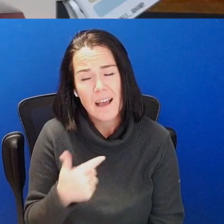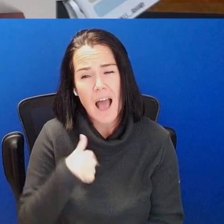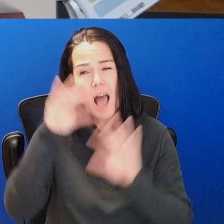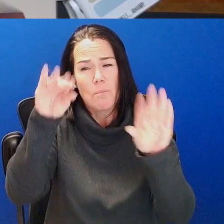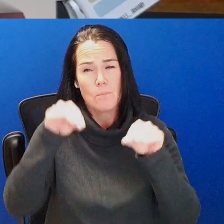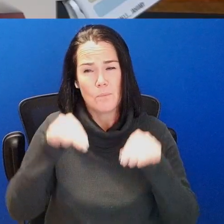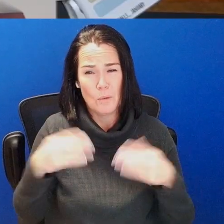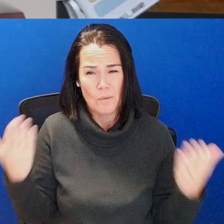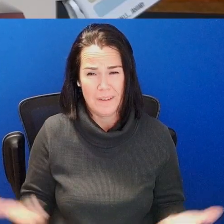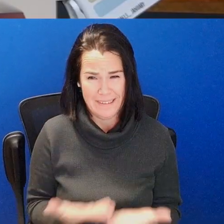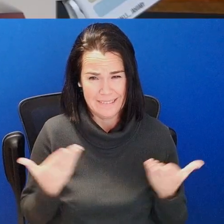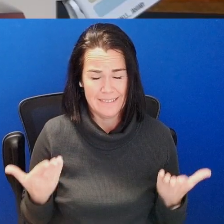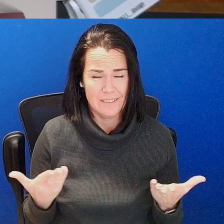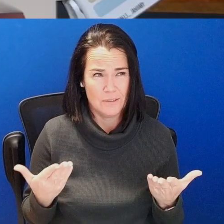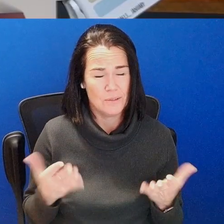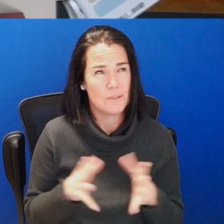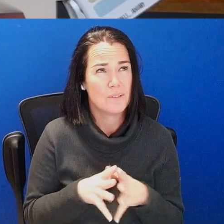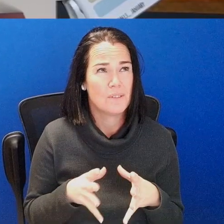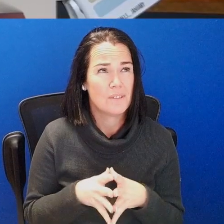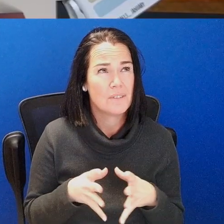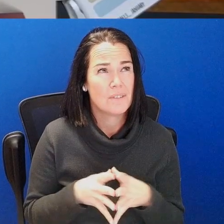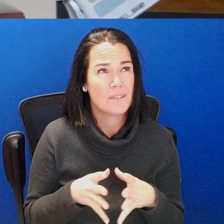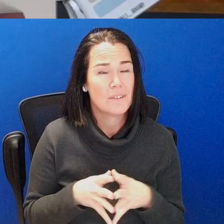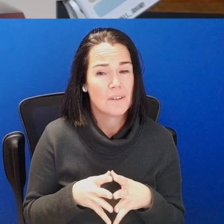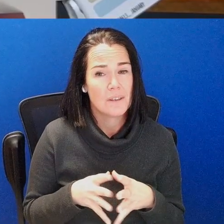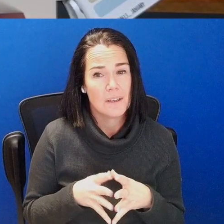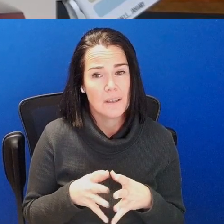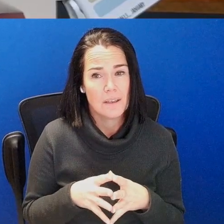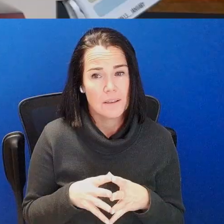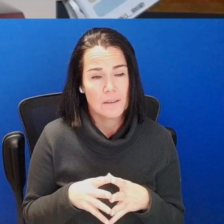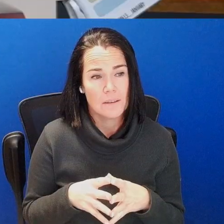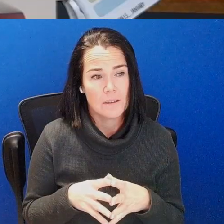I moved to where I live now. That's